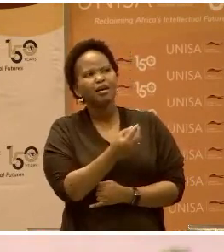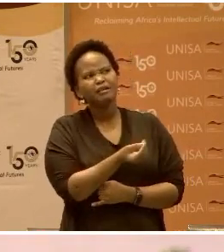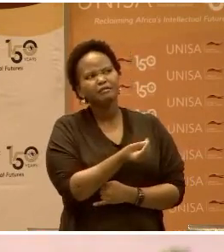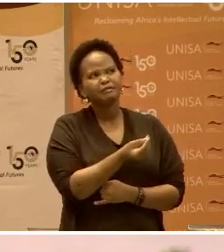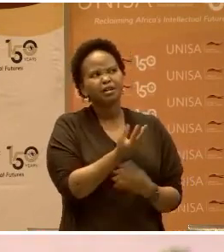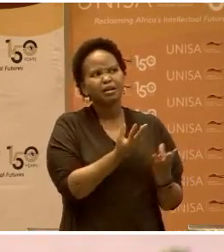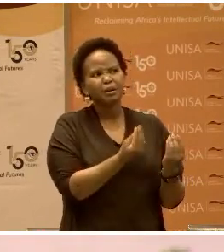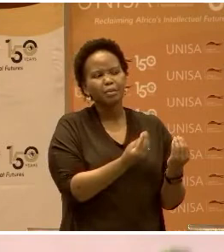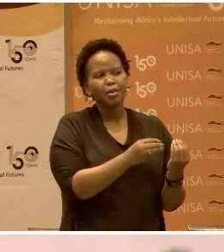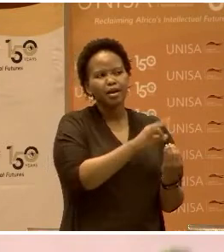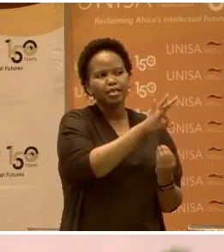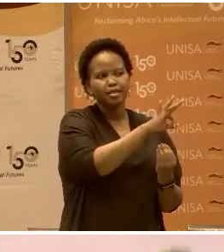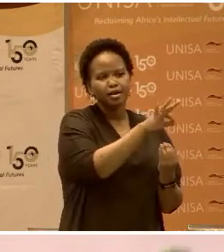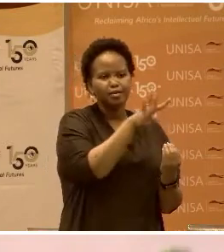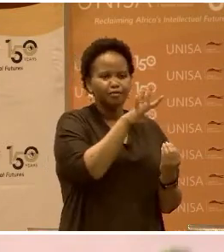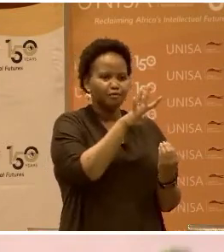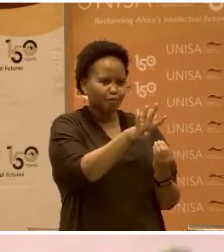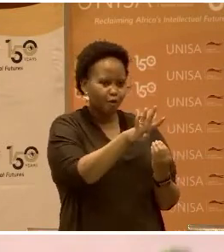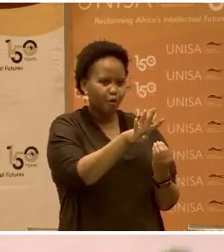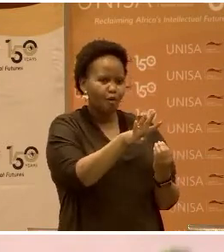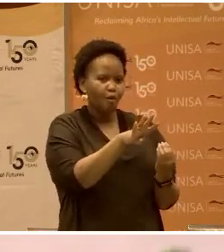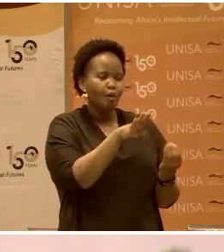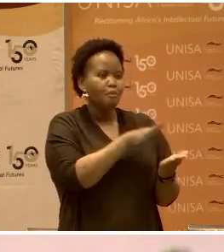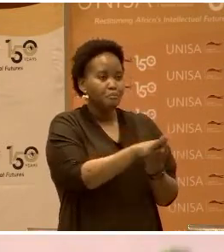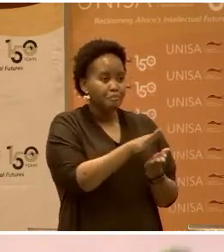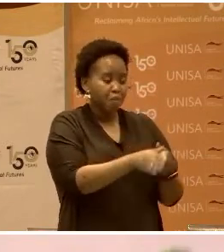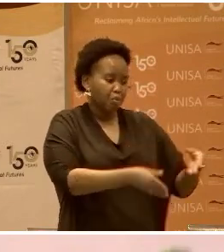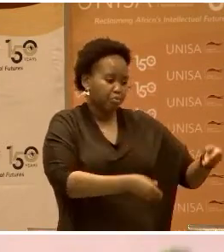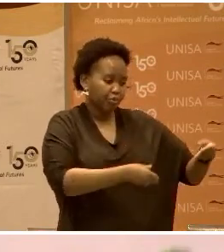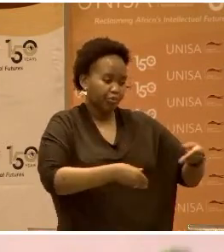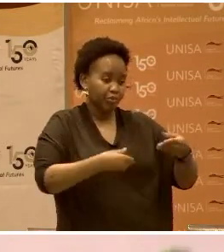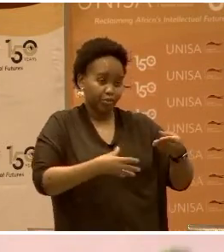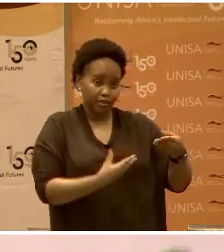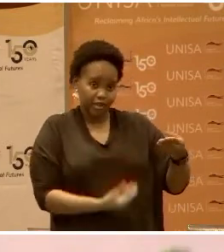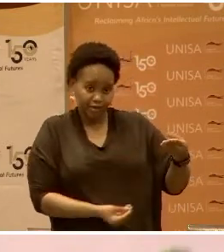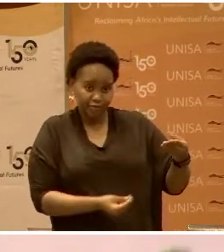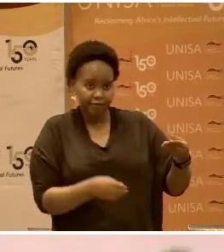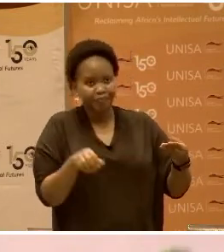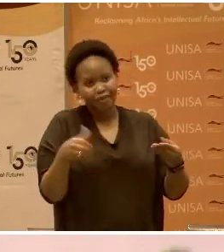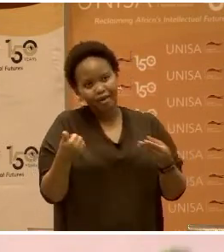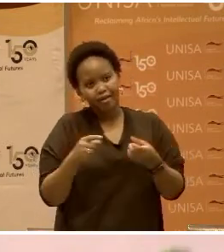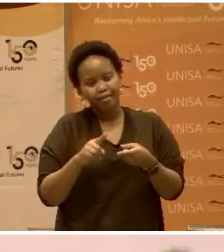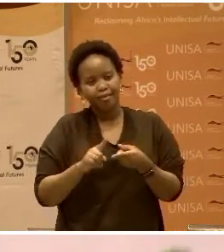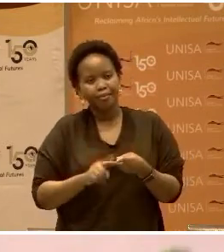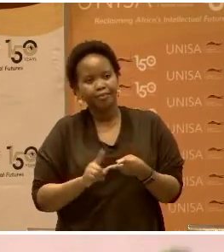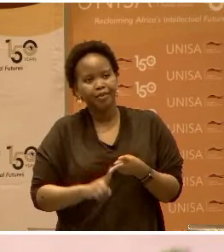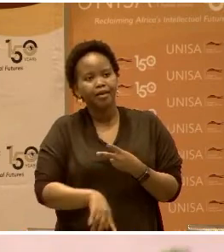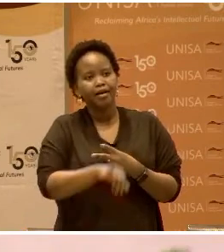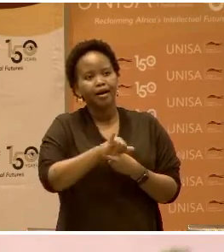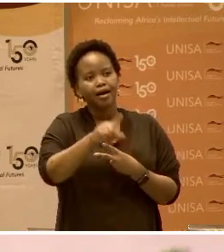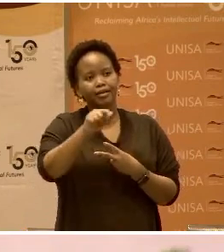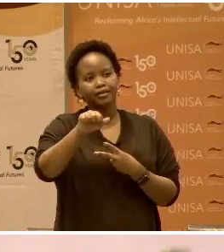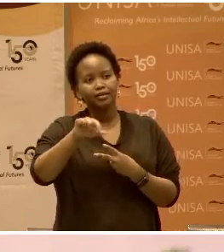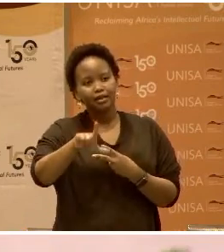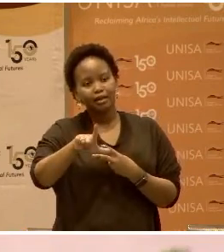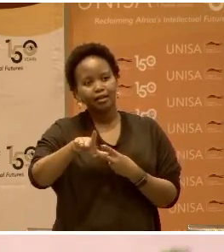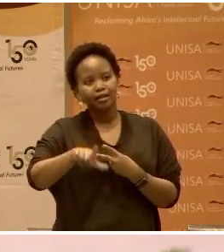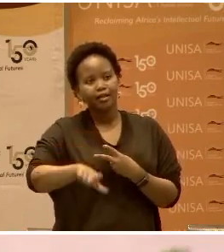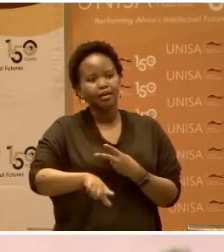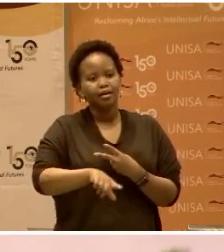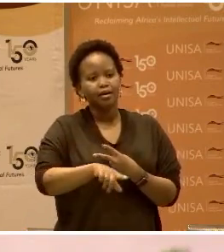an I-10 index of 75, and he has been cited